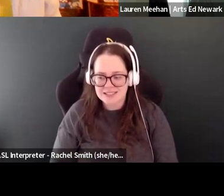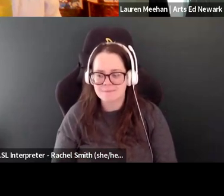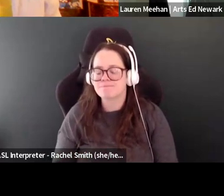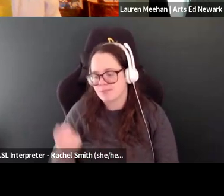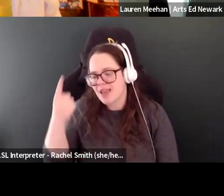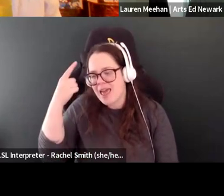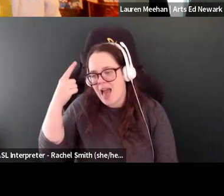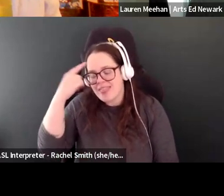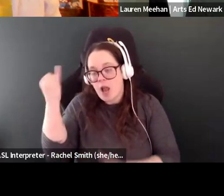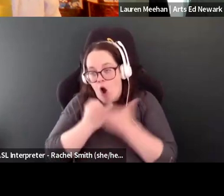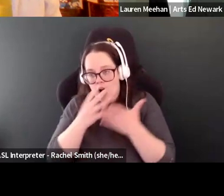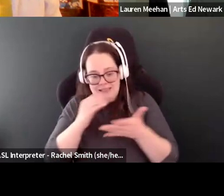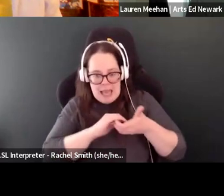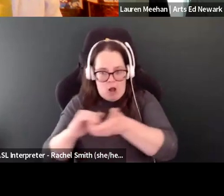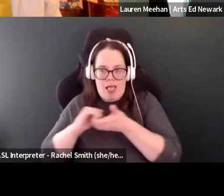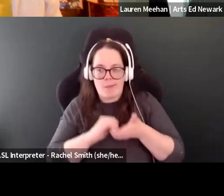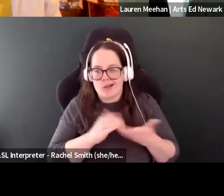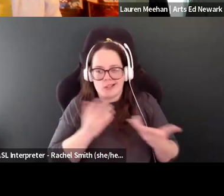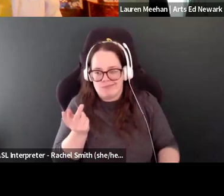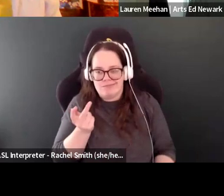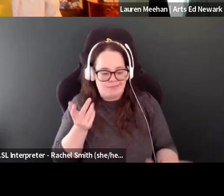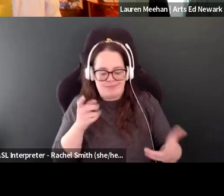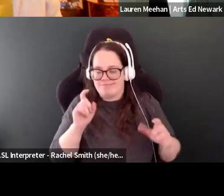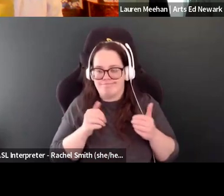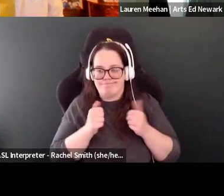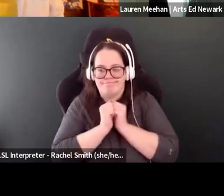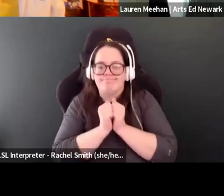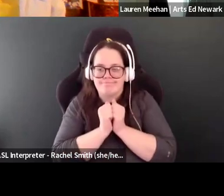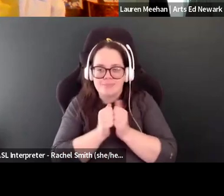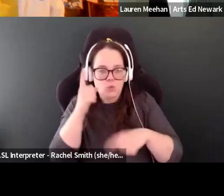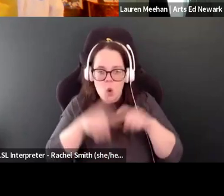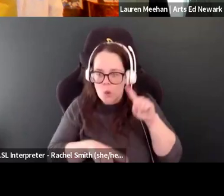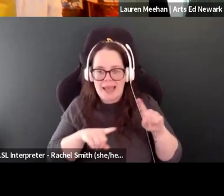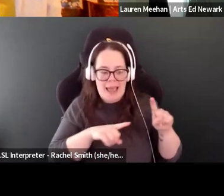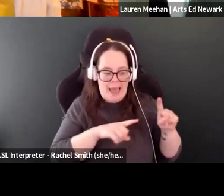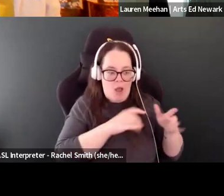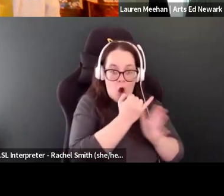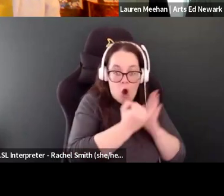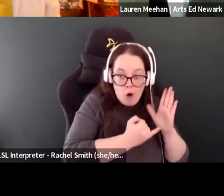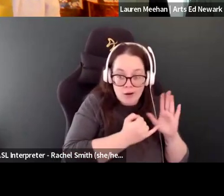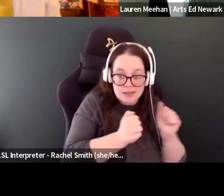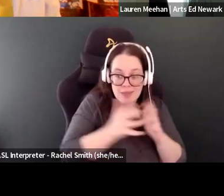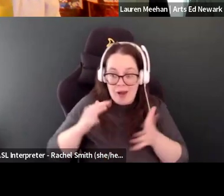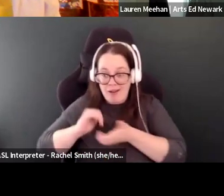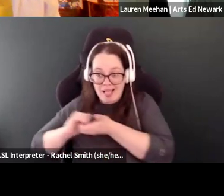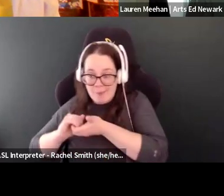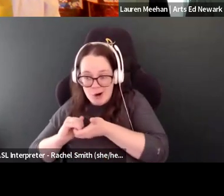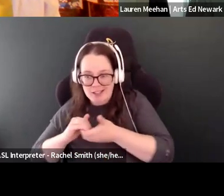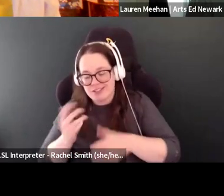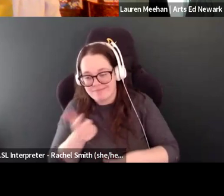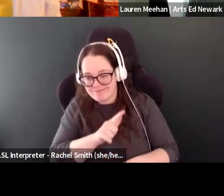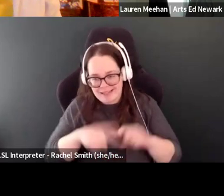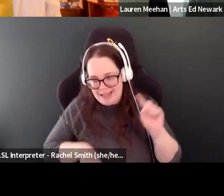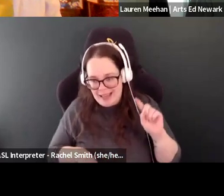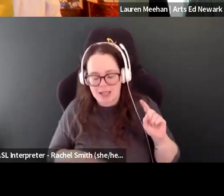collaboration go hand in hand. You can't have one without the other, and we certainly can't do what we do without partnerships. And we know that we're a statewide organization, and the